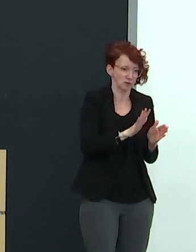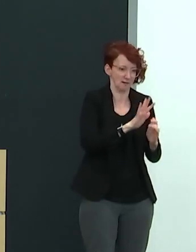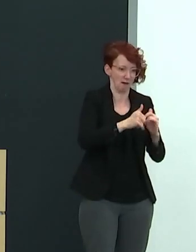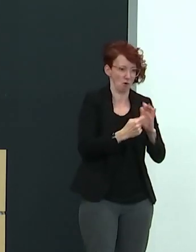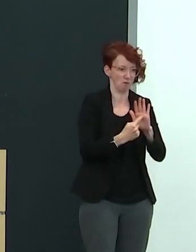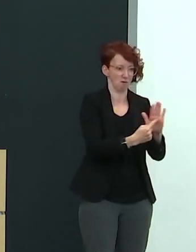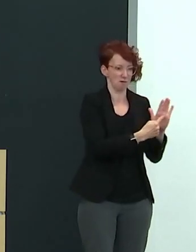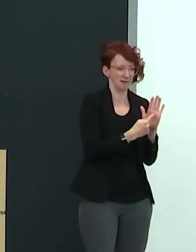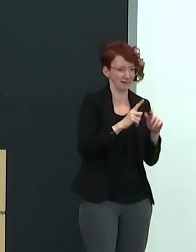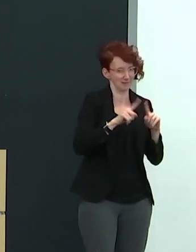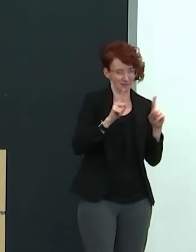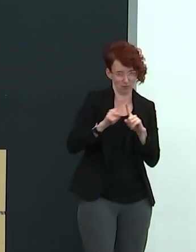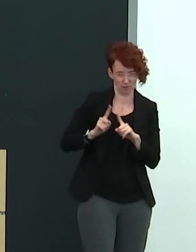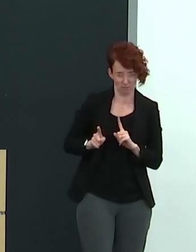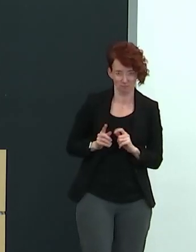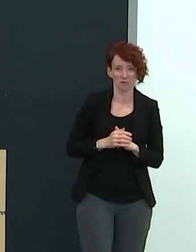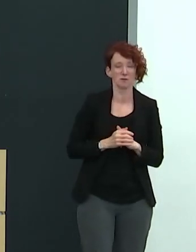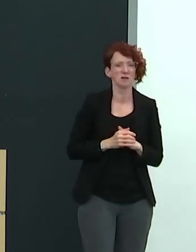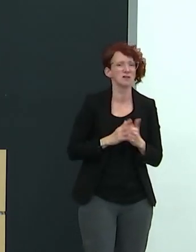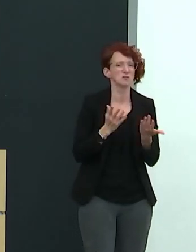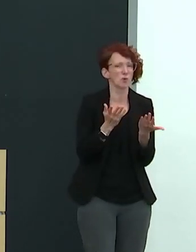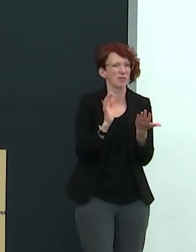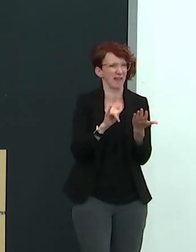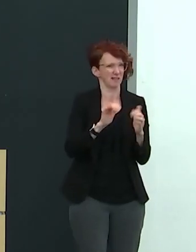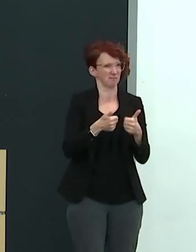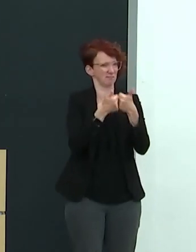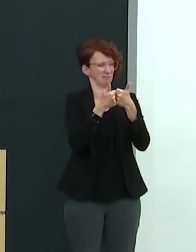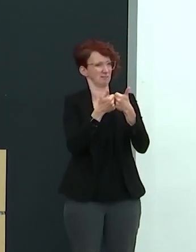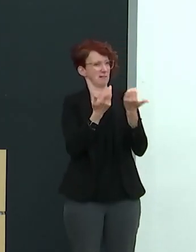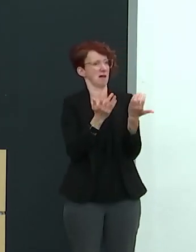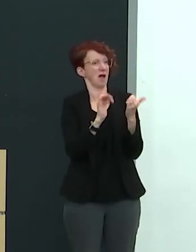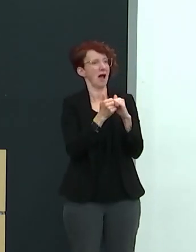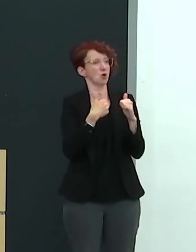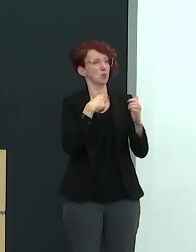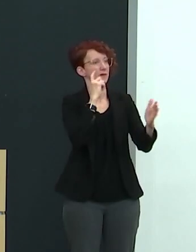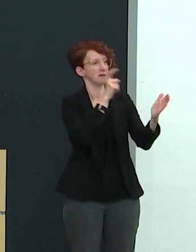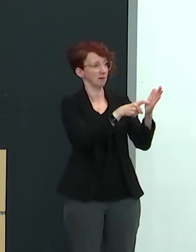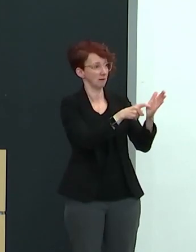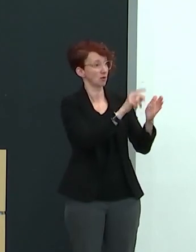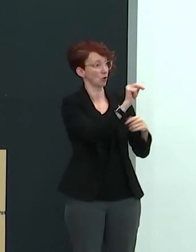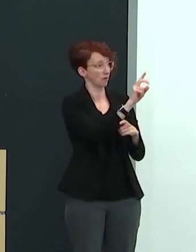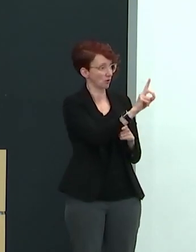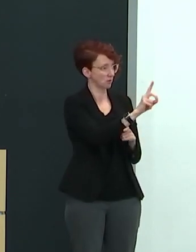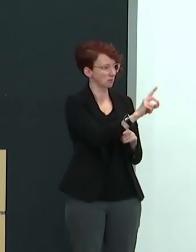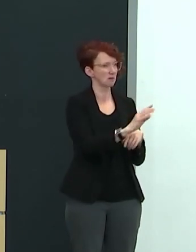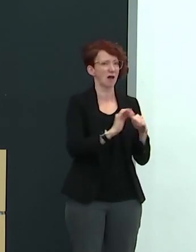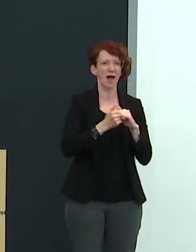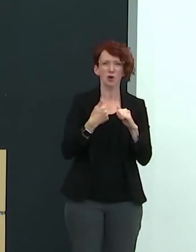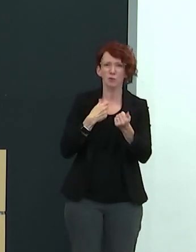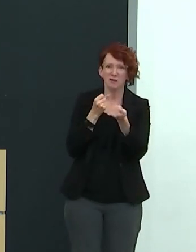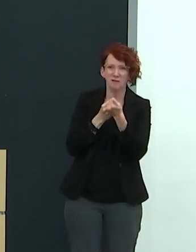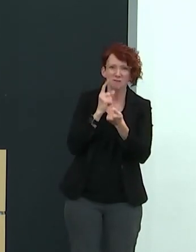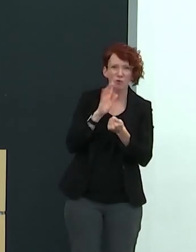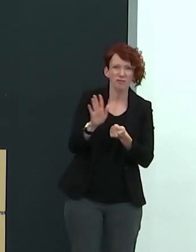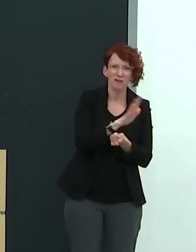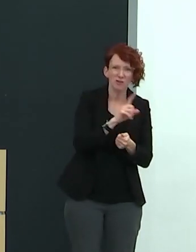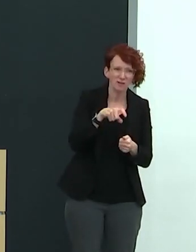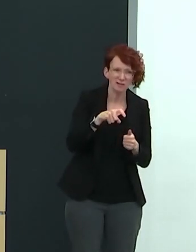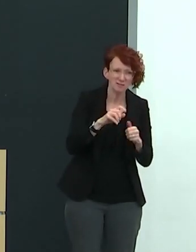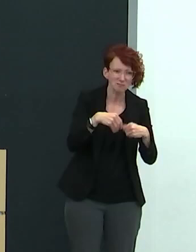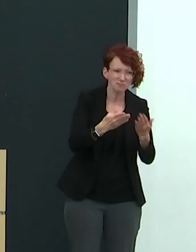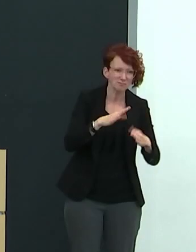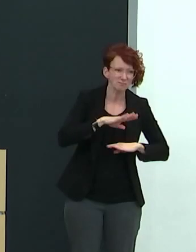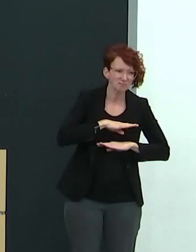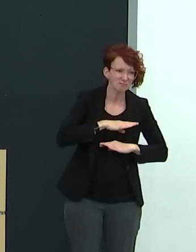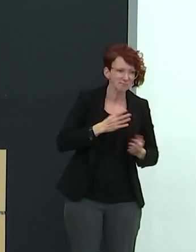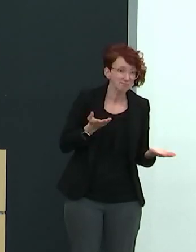identifying who is neurodiverse, but how do we advocate for the needs of such a diverse group who all have different needs? This ambiguity has